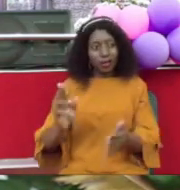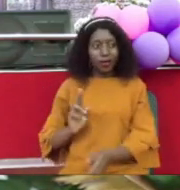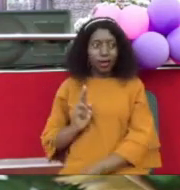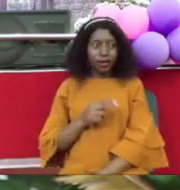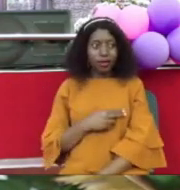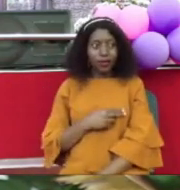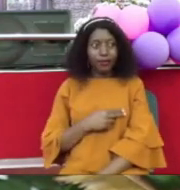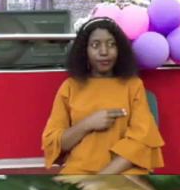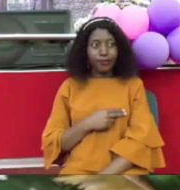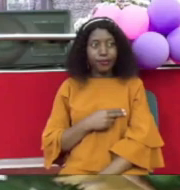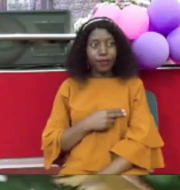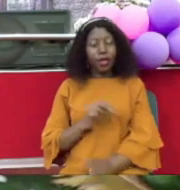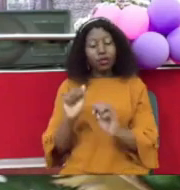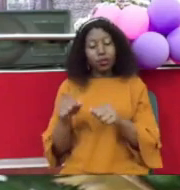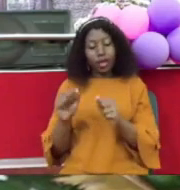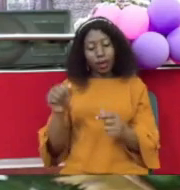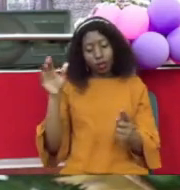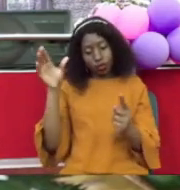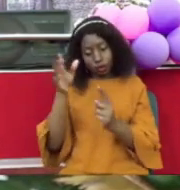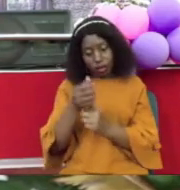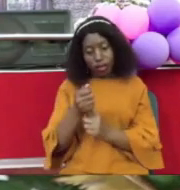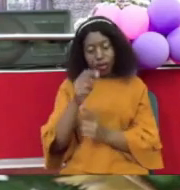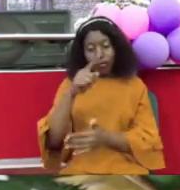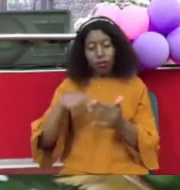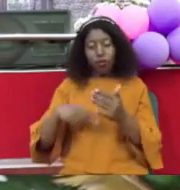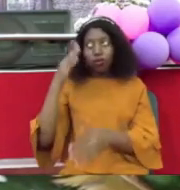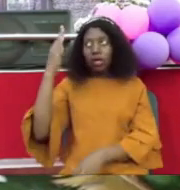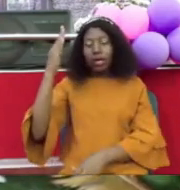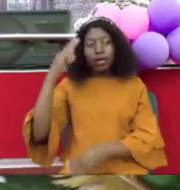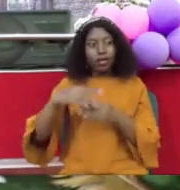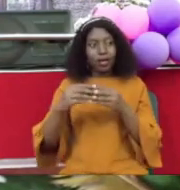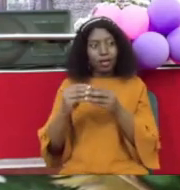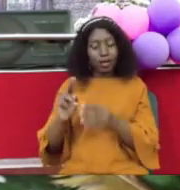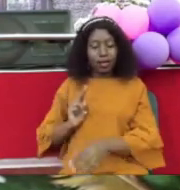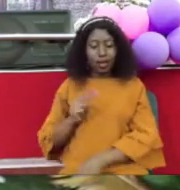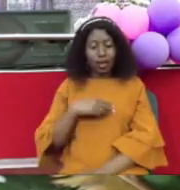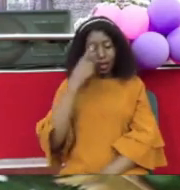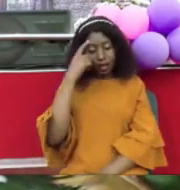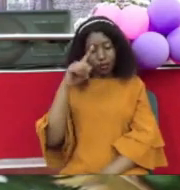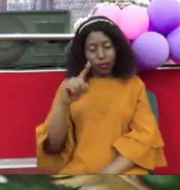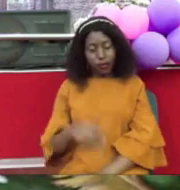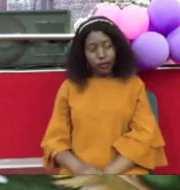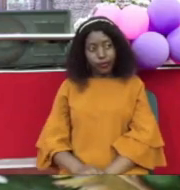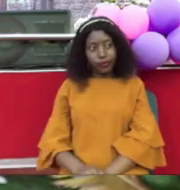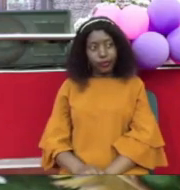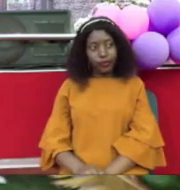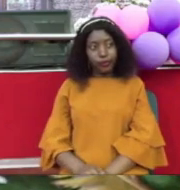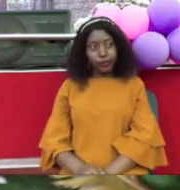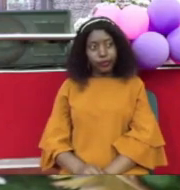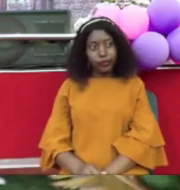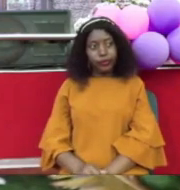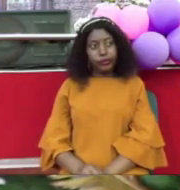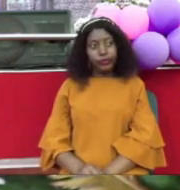Mungu ametupea. To be able to achieve what he created us for. Ili tukaweze kufikilia kile ambacho alituumba kwa